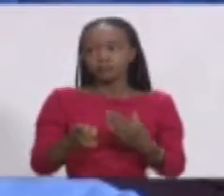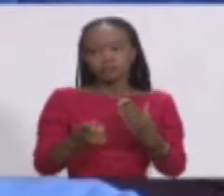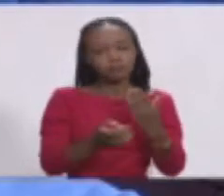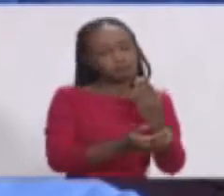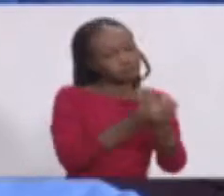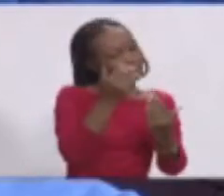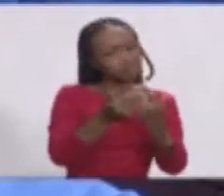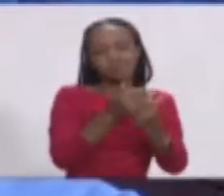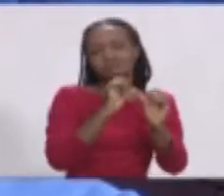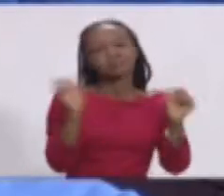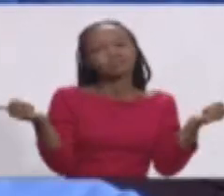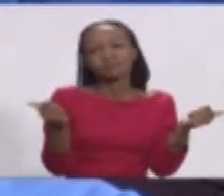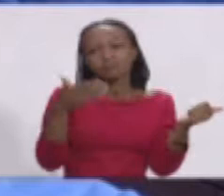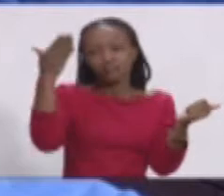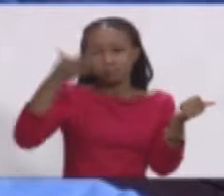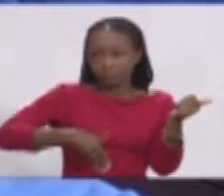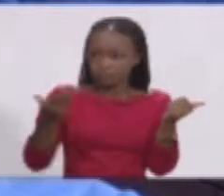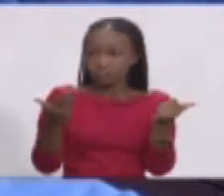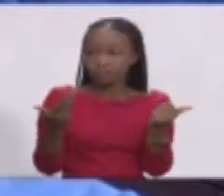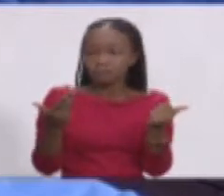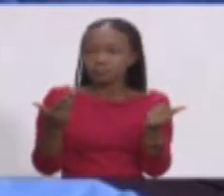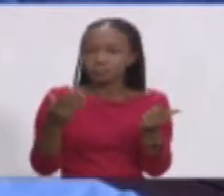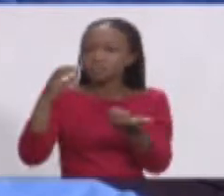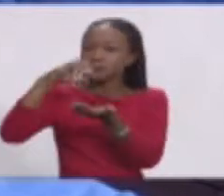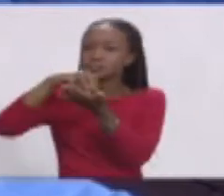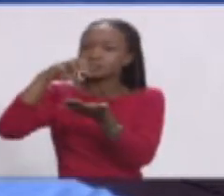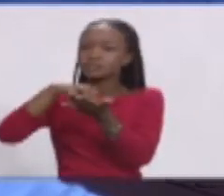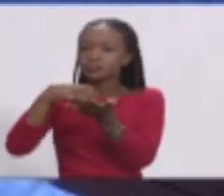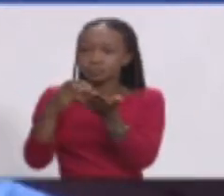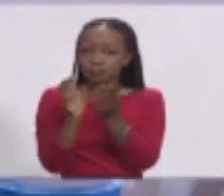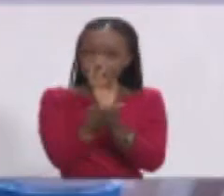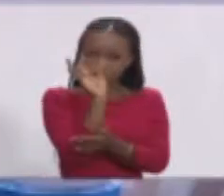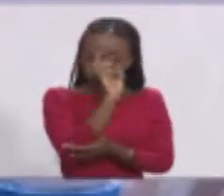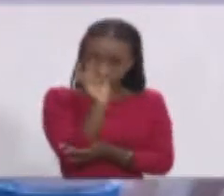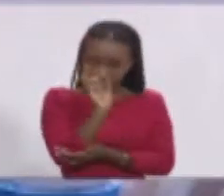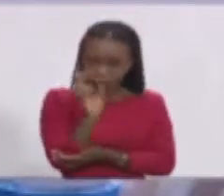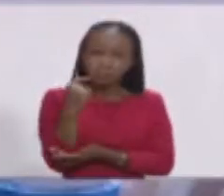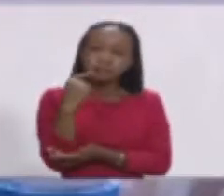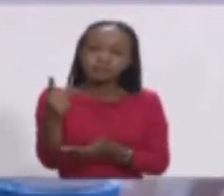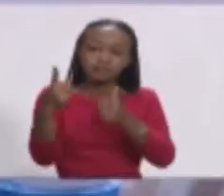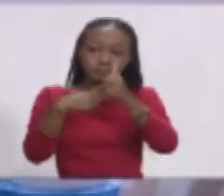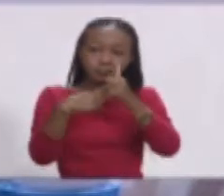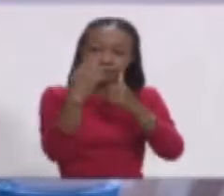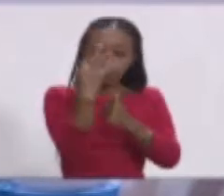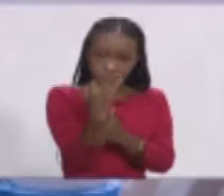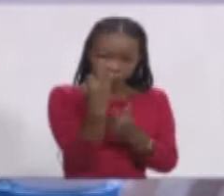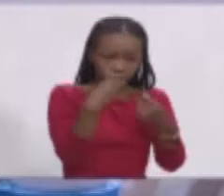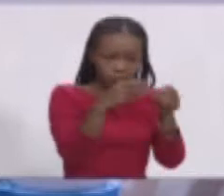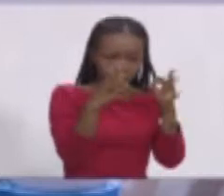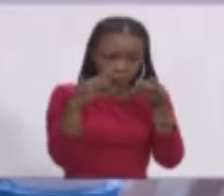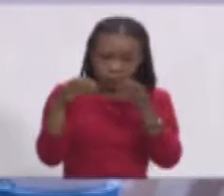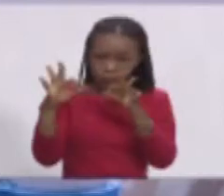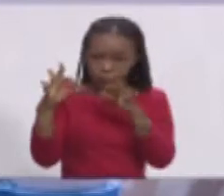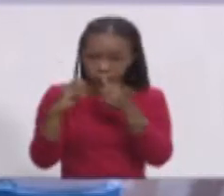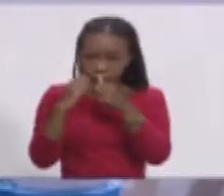humanely. Out of the more than 1,000 close contact cases that were being monitored, 163 have been discharged after the